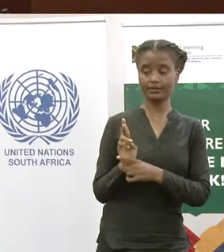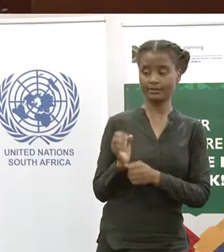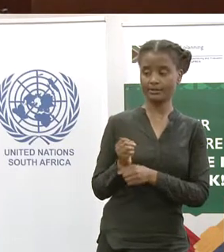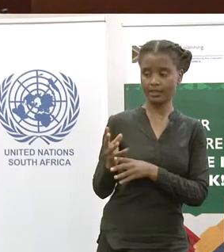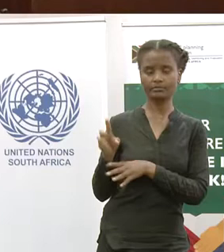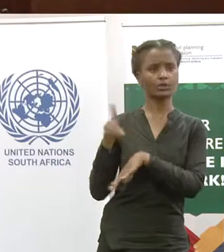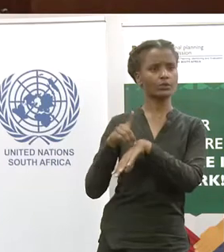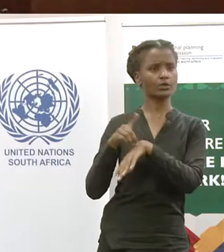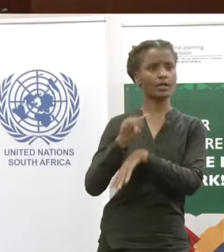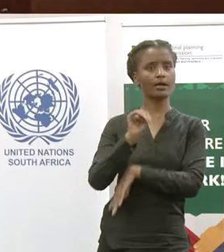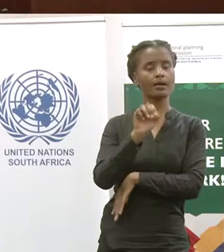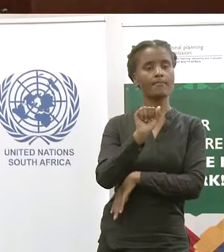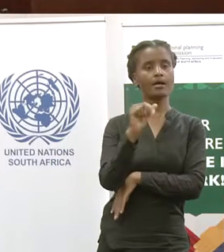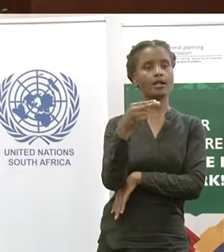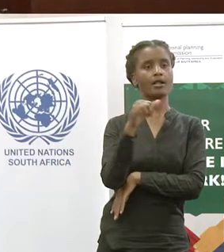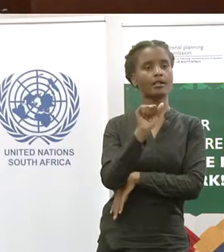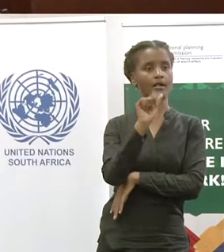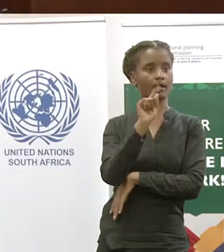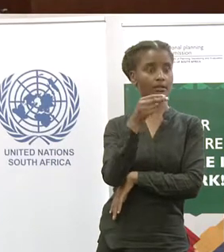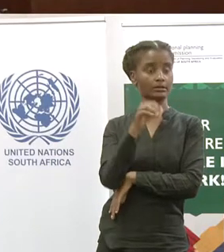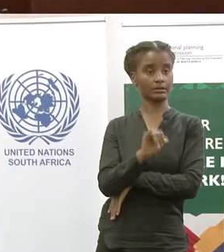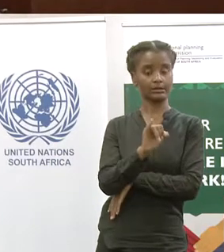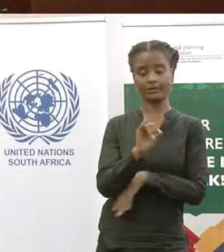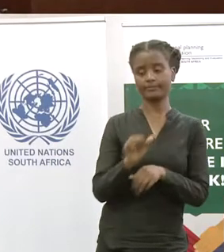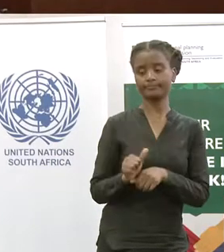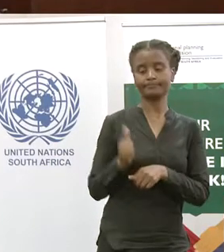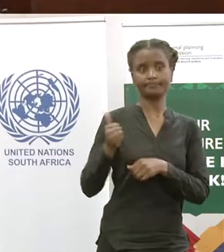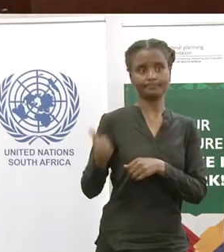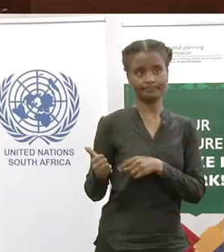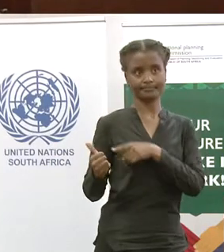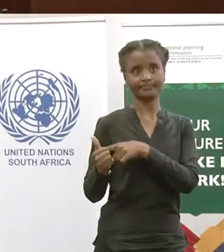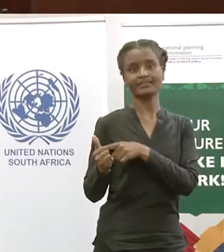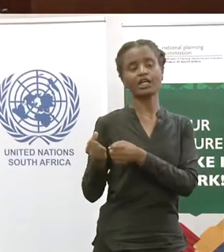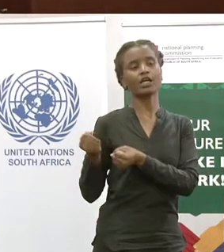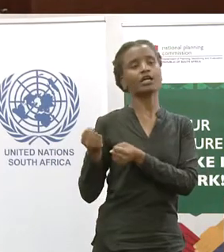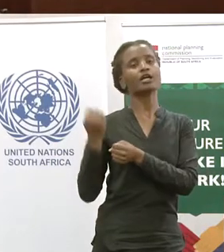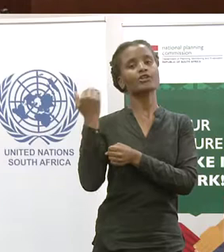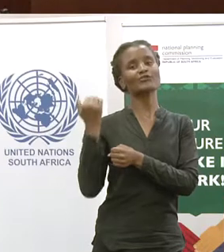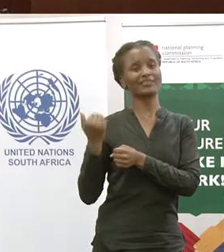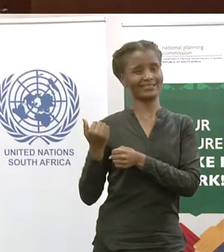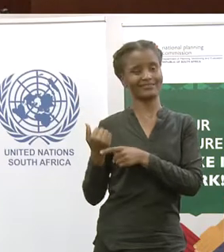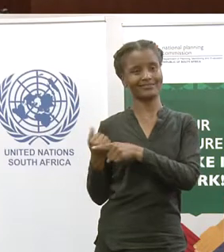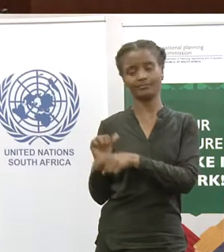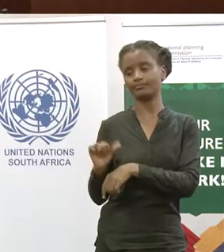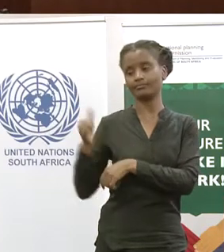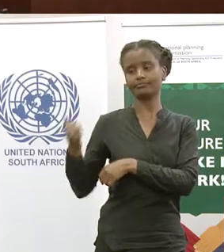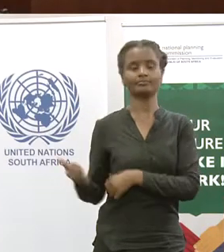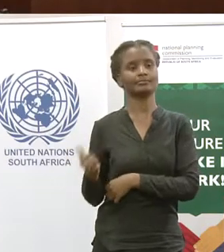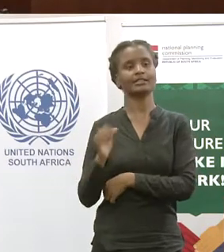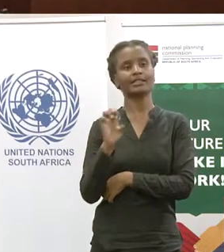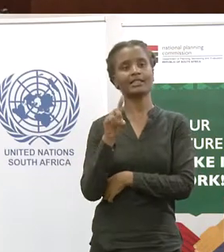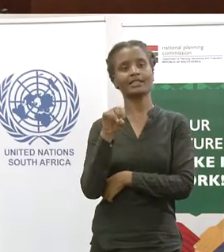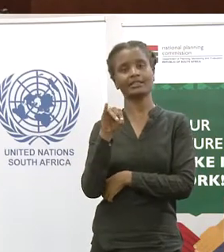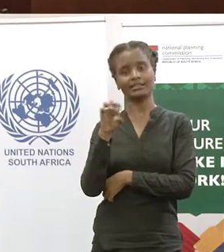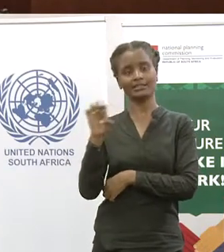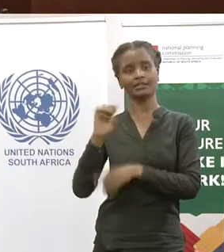would move to Justice, and then Eddie will end off with yourself as initial reflections, and